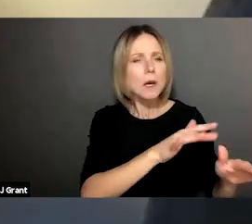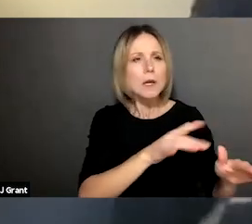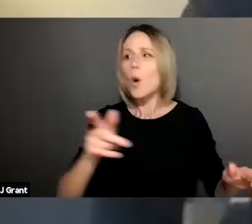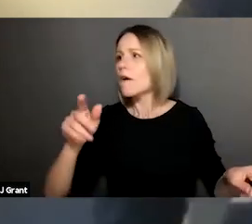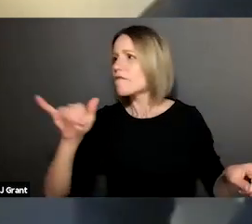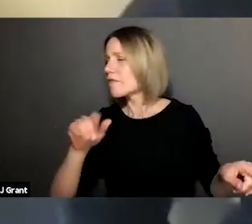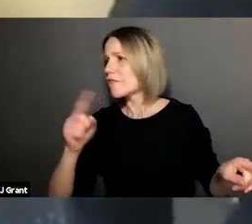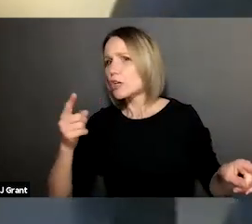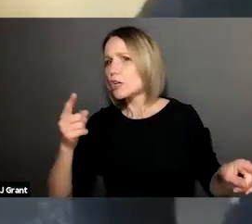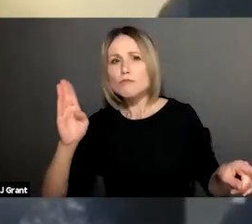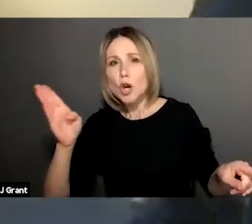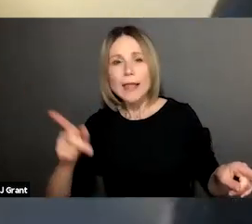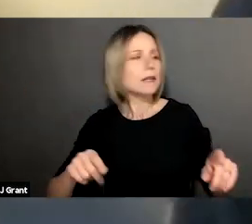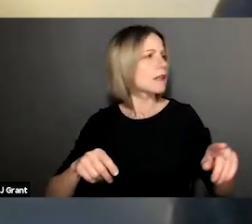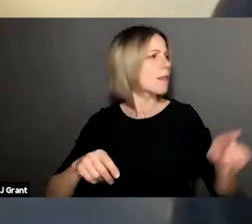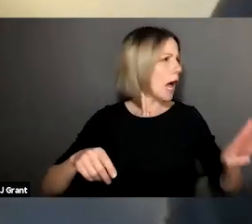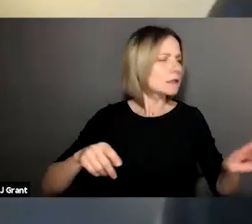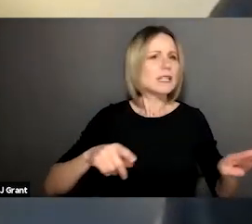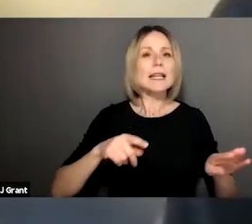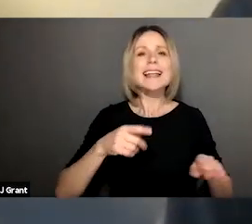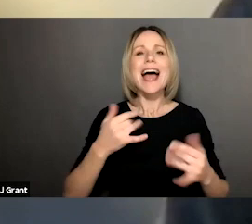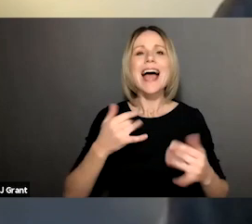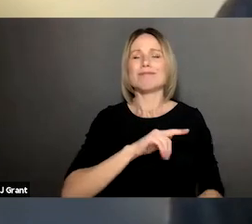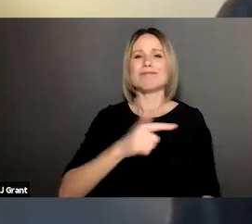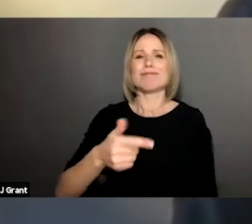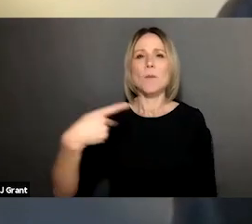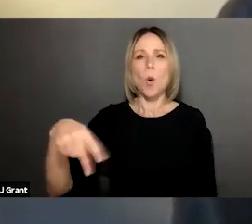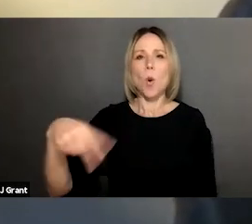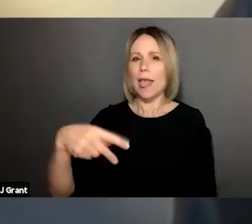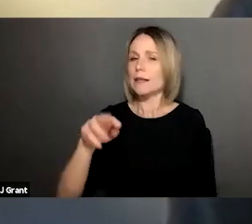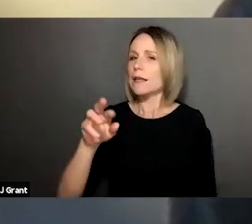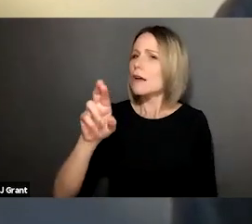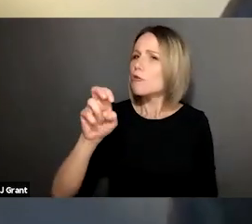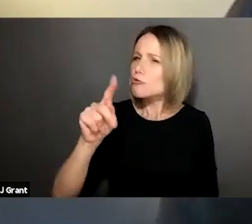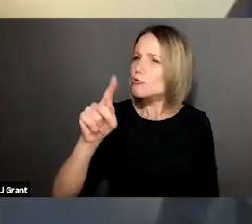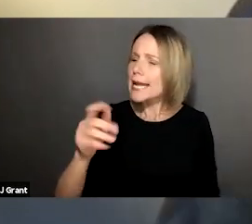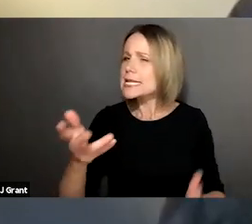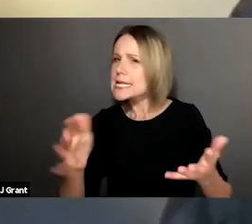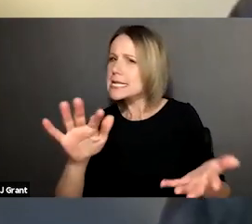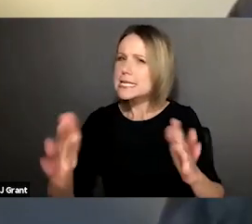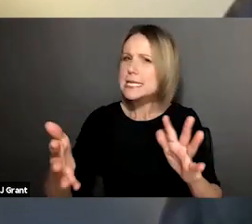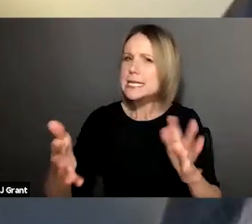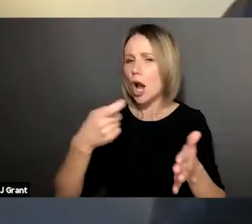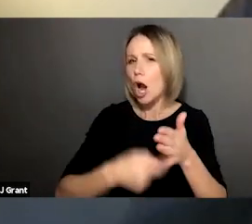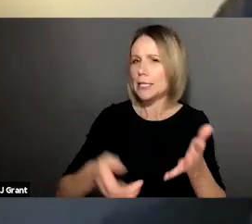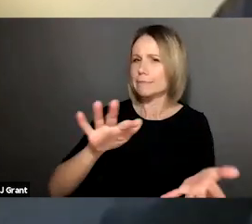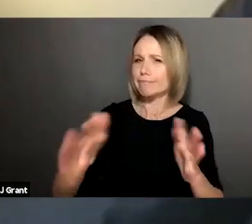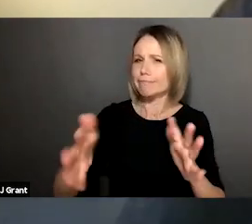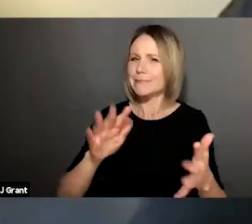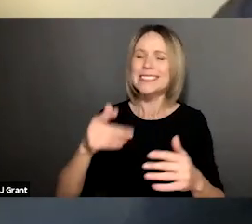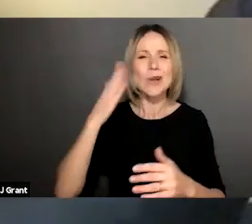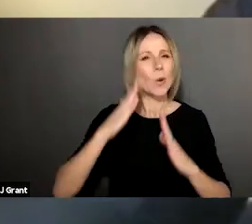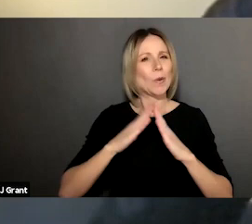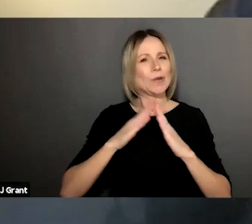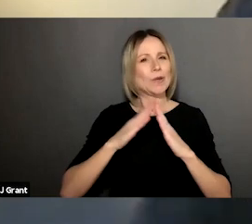rent thing is a little tricky because rents are tricky in Portland as they are in all cities, and particularly now coming out of the